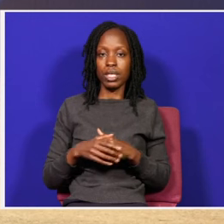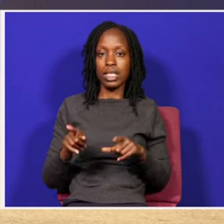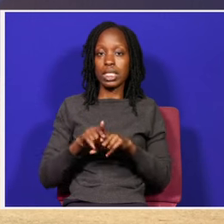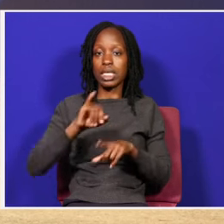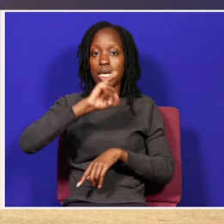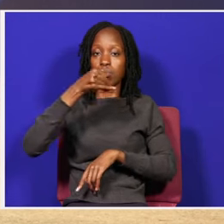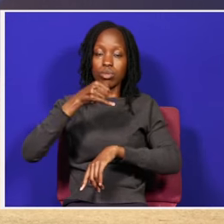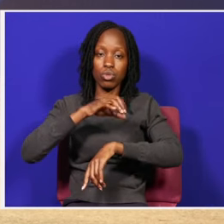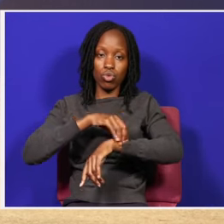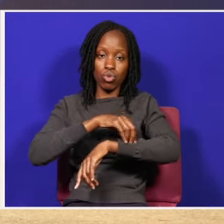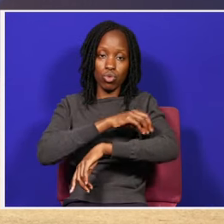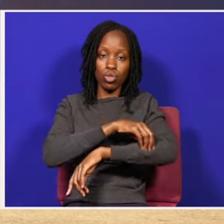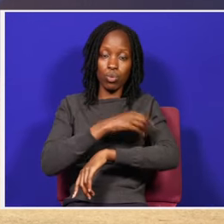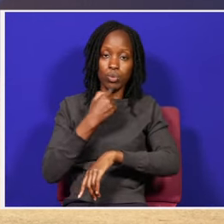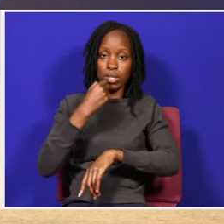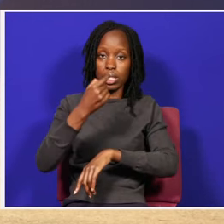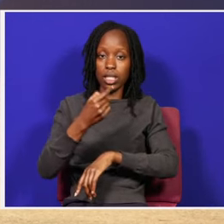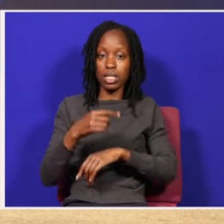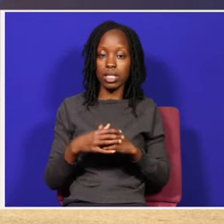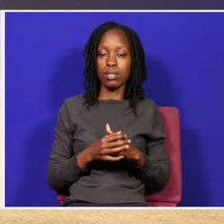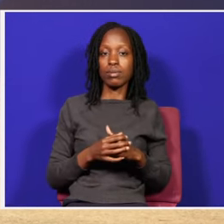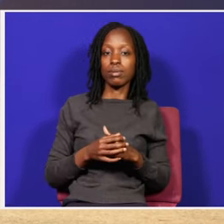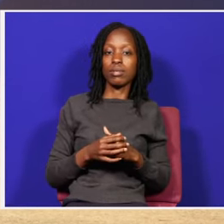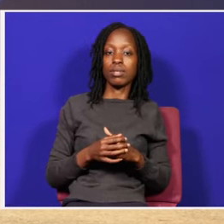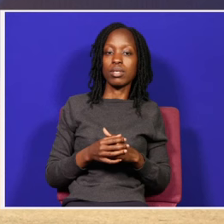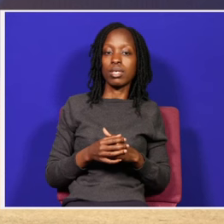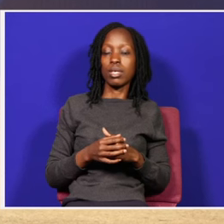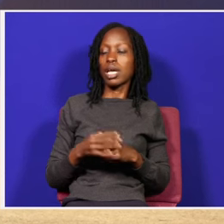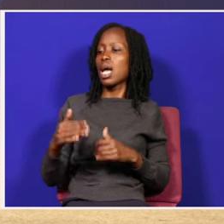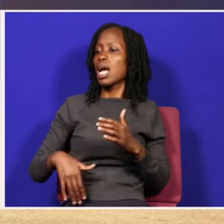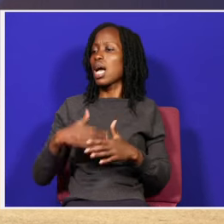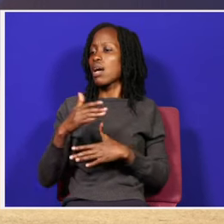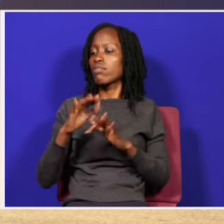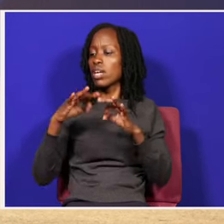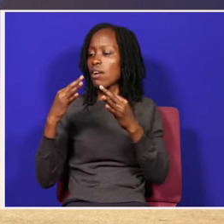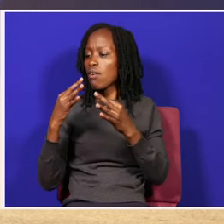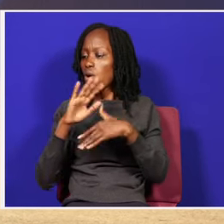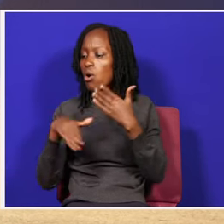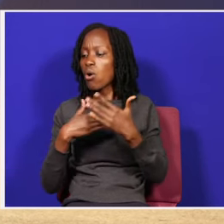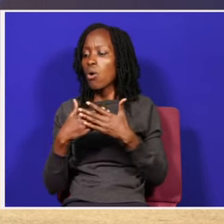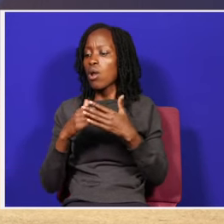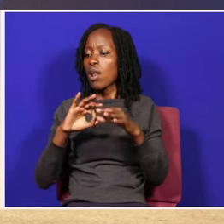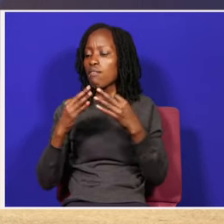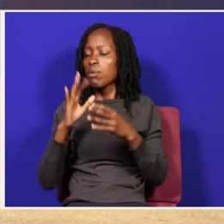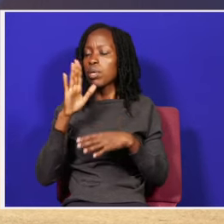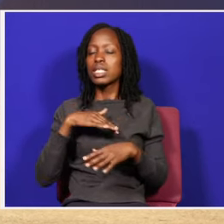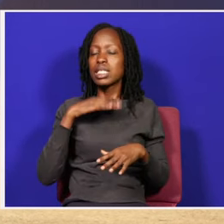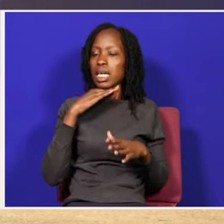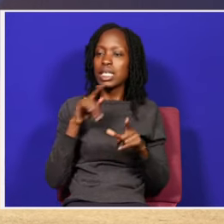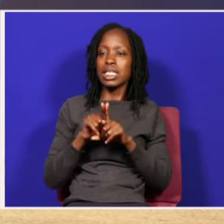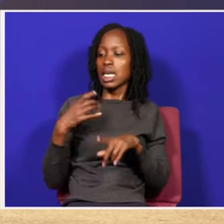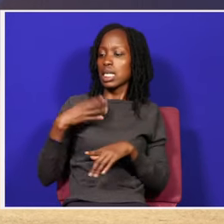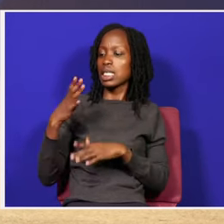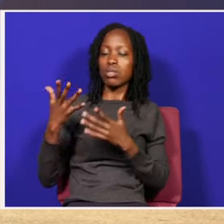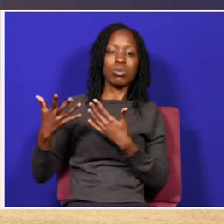Job says in the other book that's considered the book of wisdom, after losing his family, after losing his wealth, after losing his possessions,